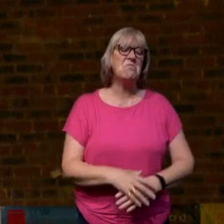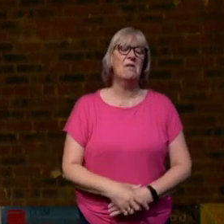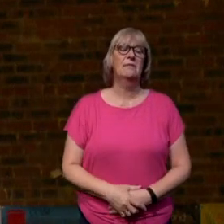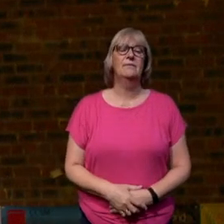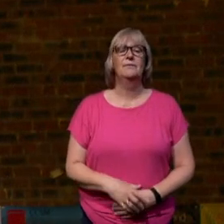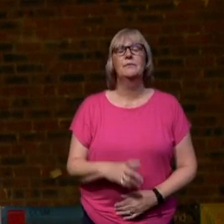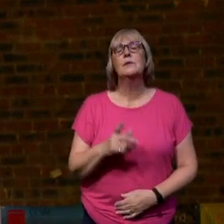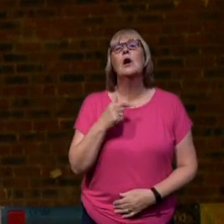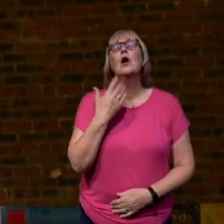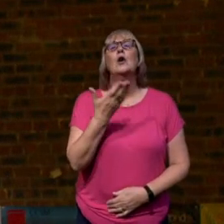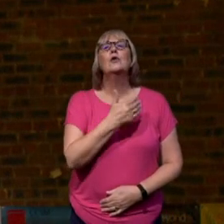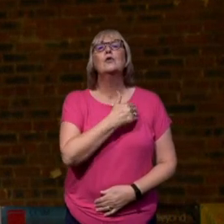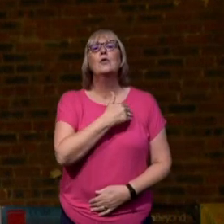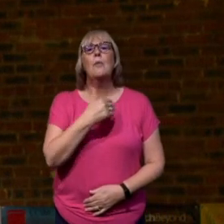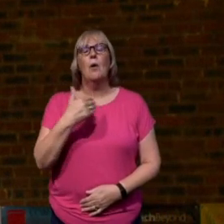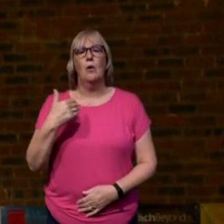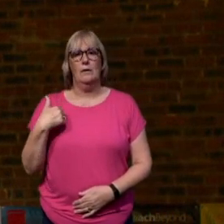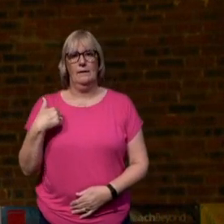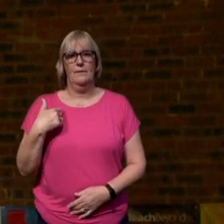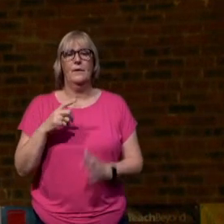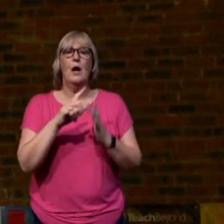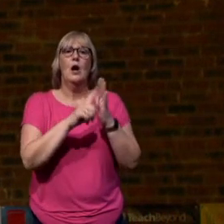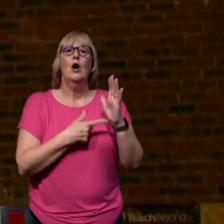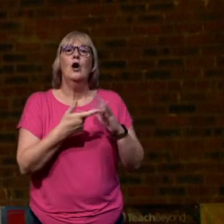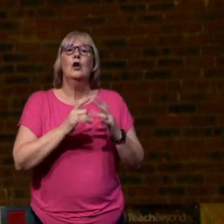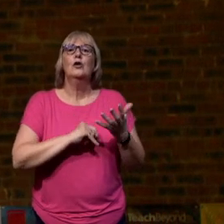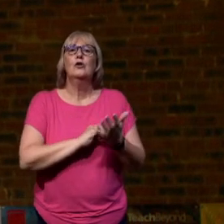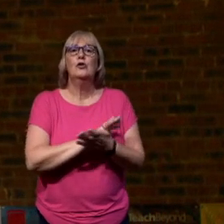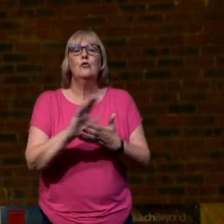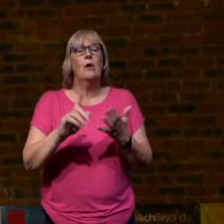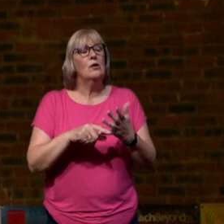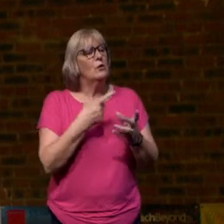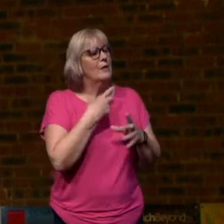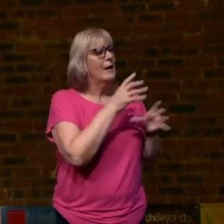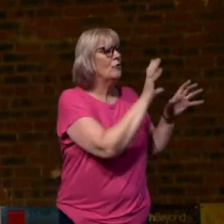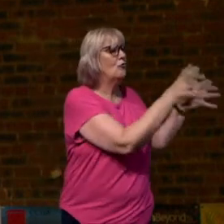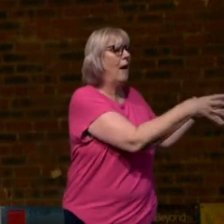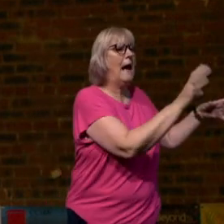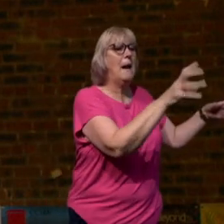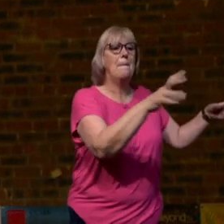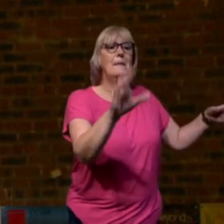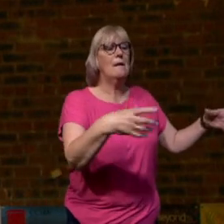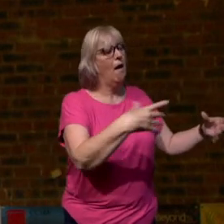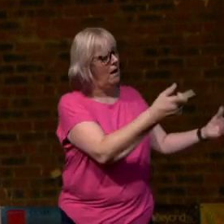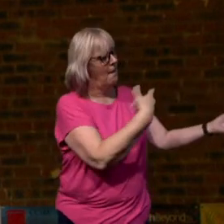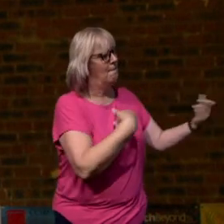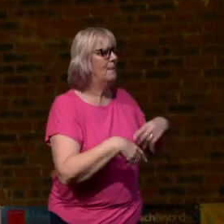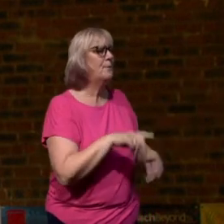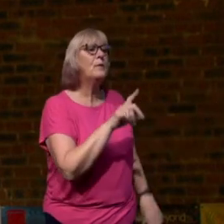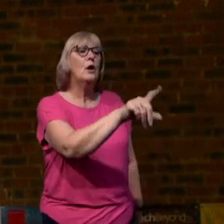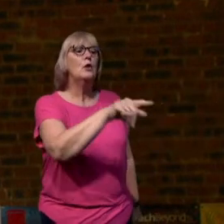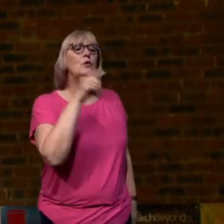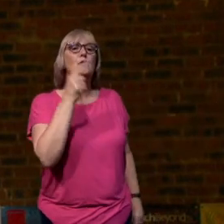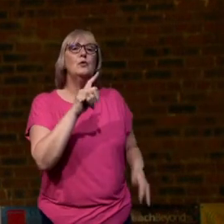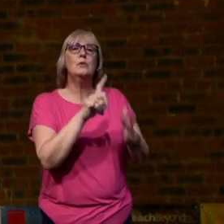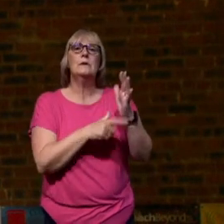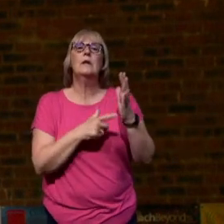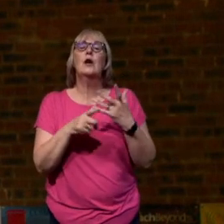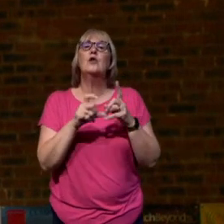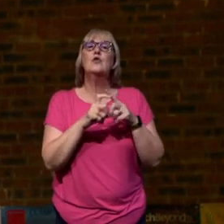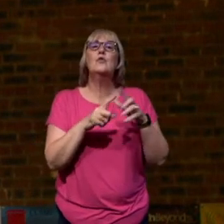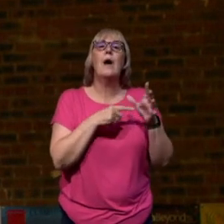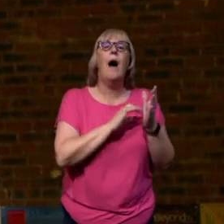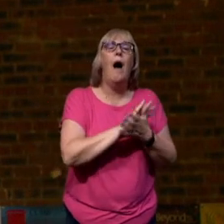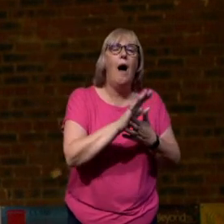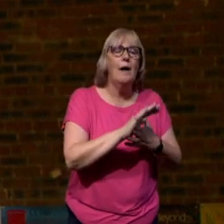the next morning, Joshua had Israel come forward by tribes, and Judah was chosen. The clans of Judah came